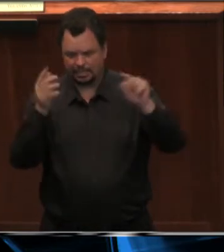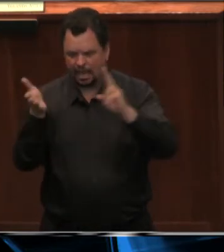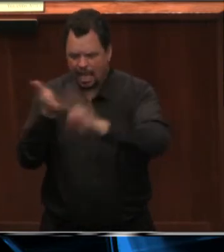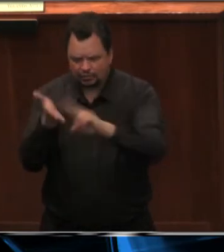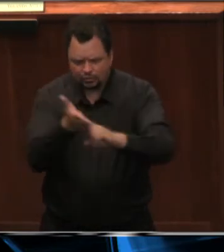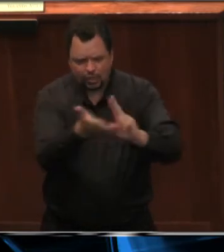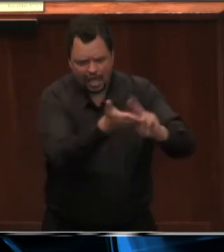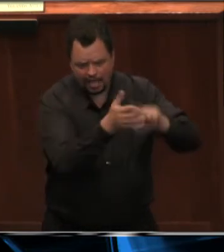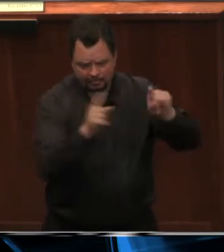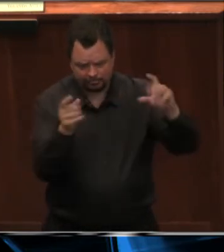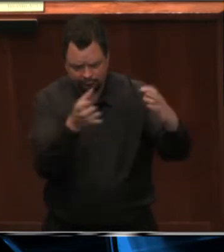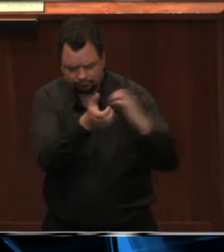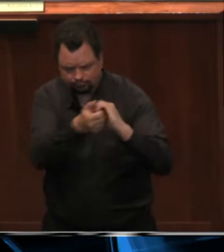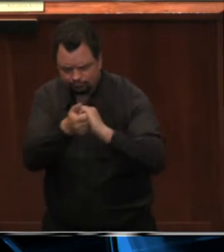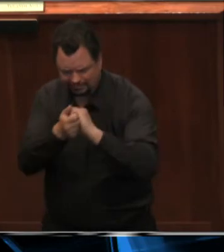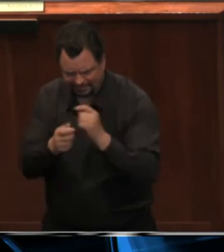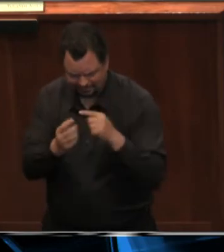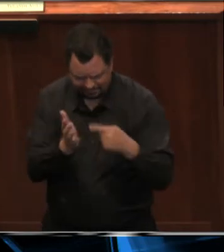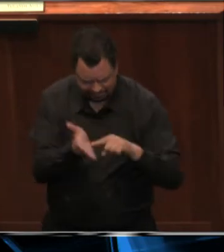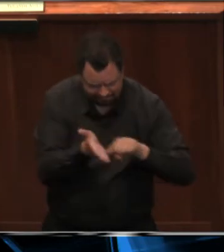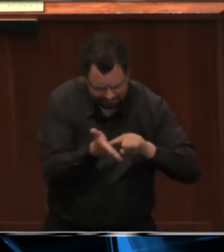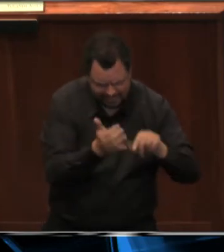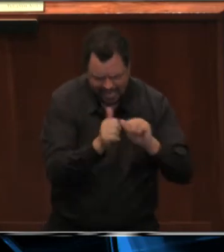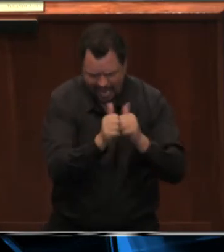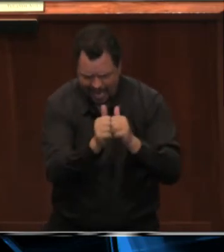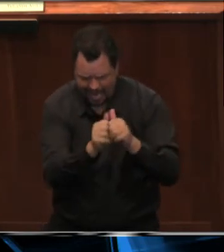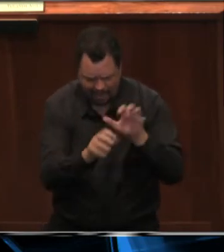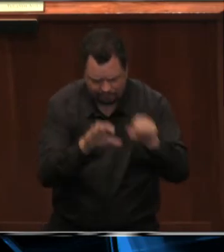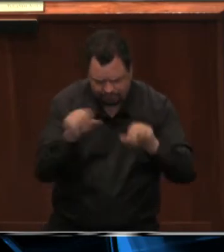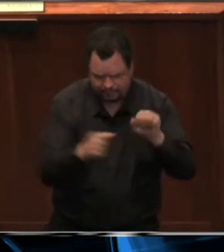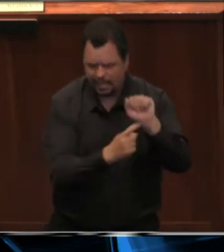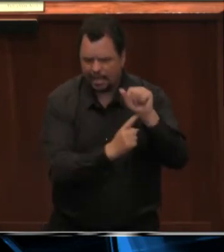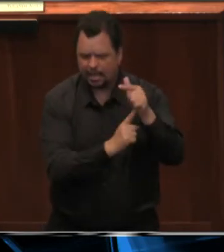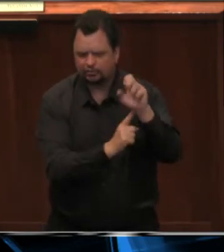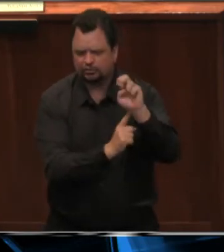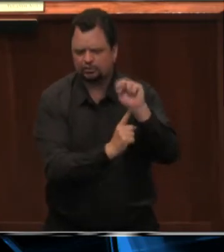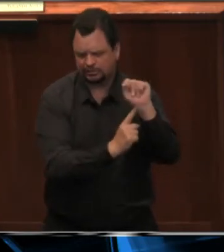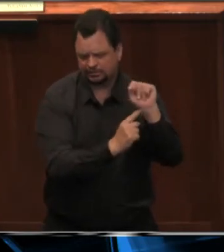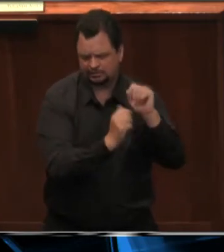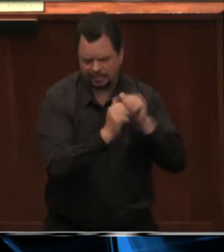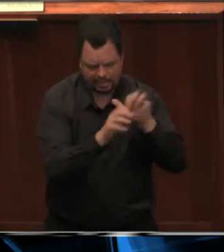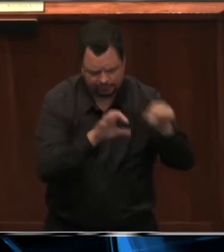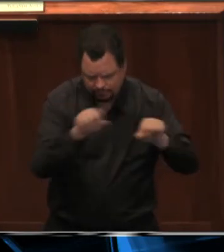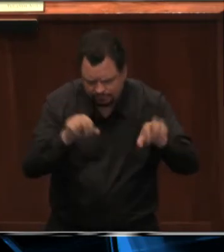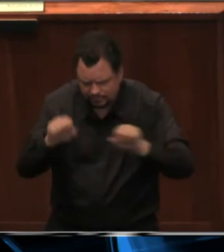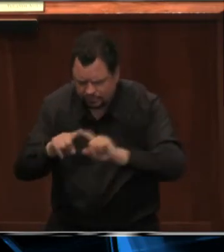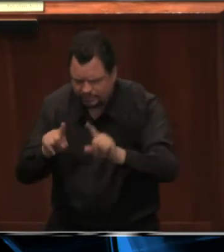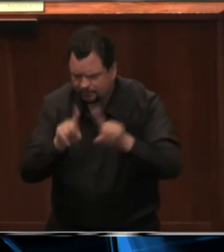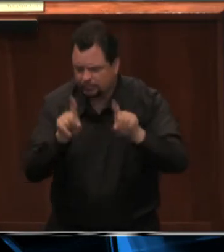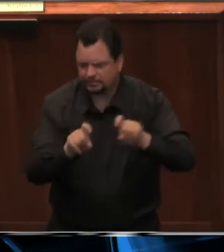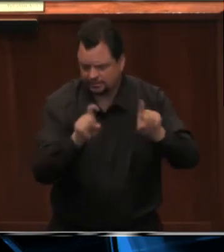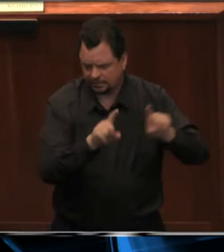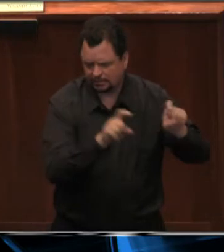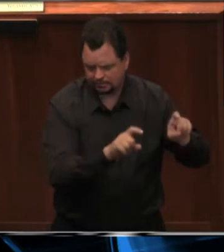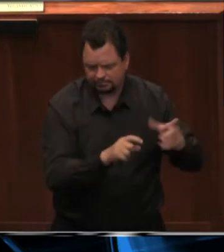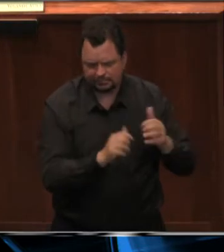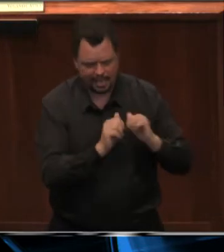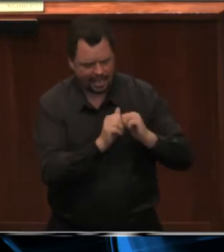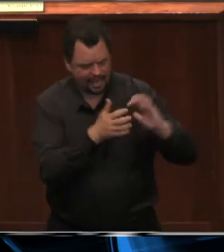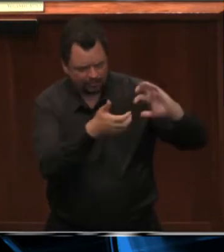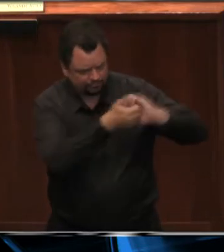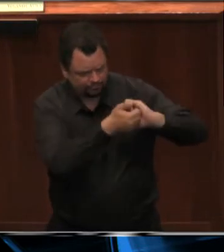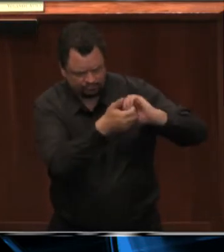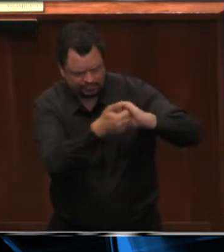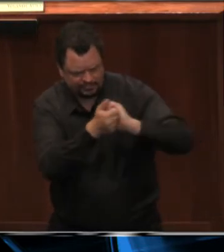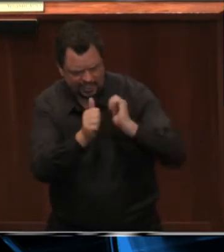of reagent to be prioritized to receive it. And so bringing those partners together to be able